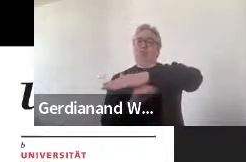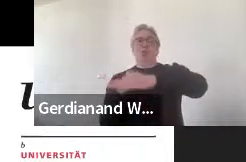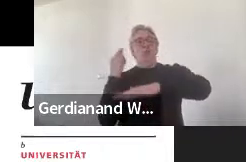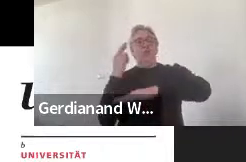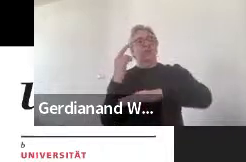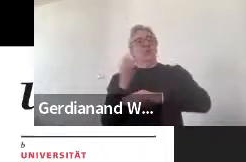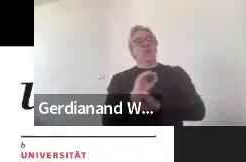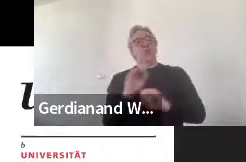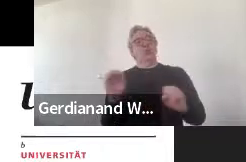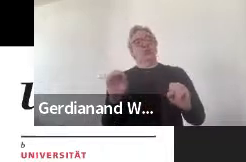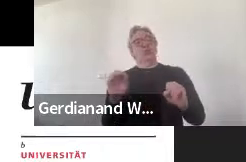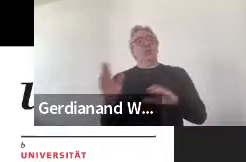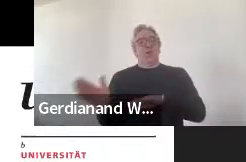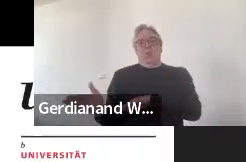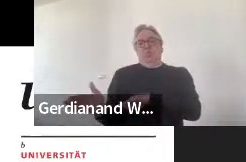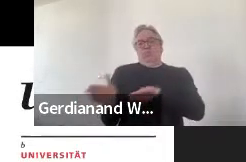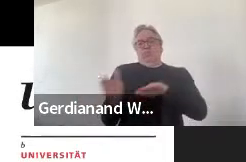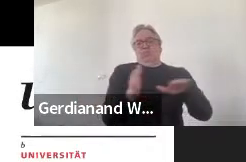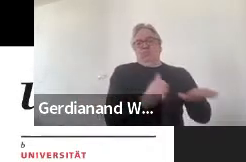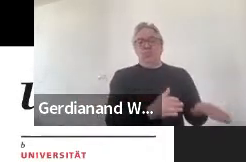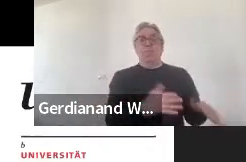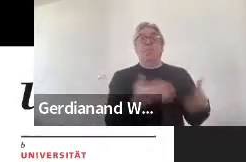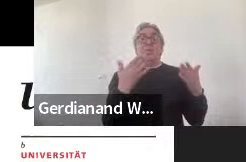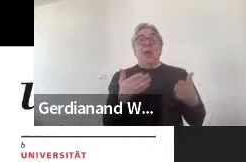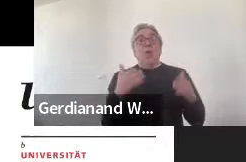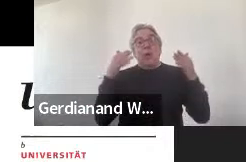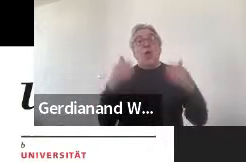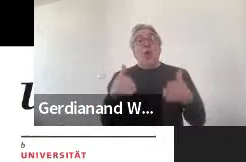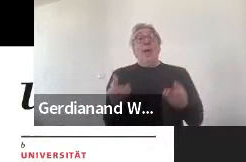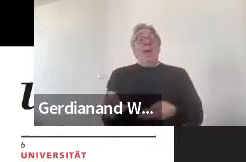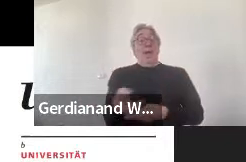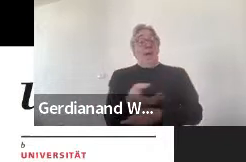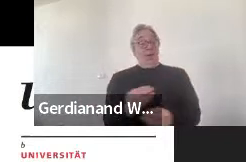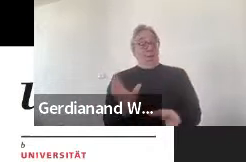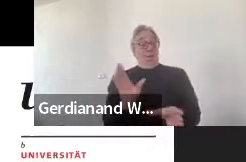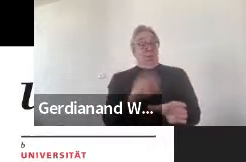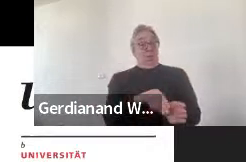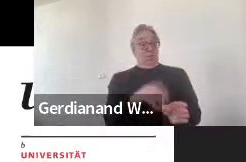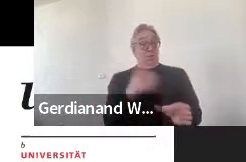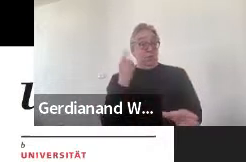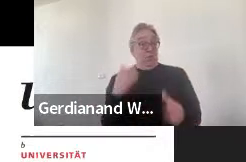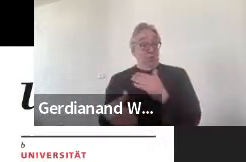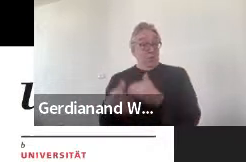the economical inclusion of women with disability. On the